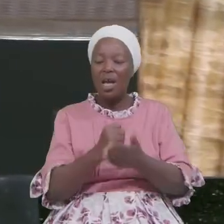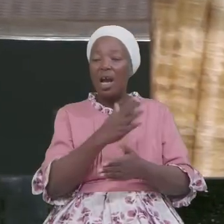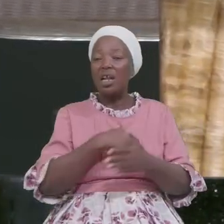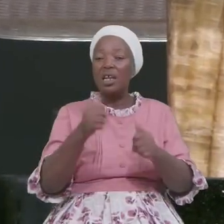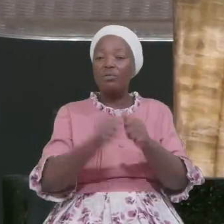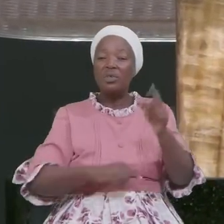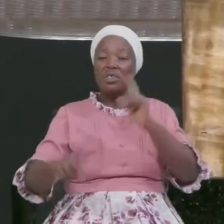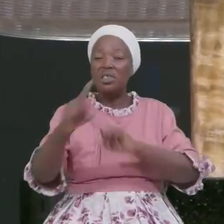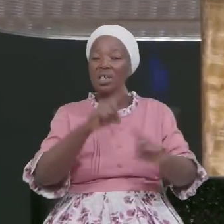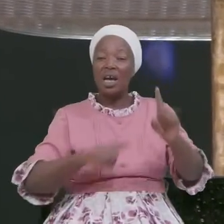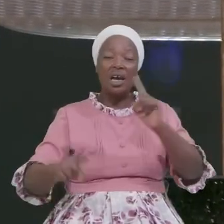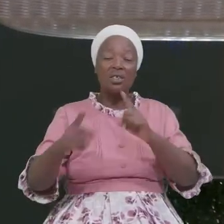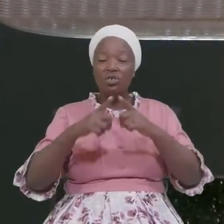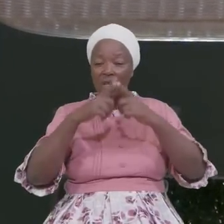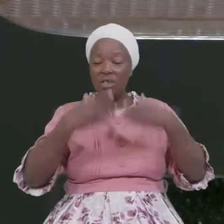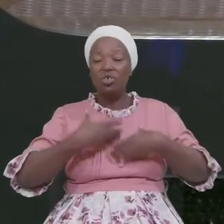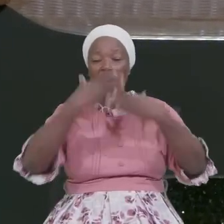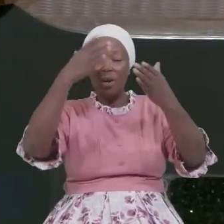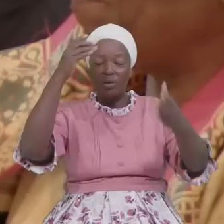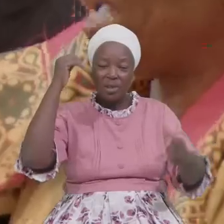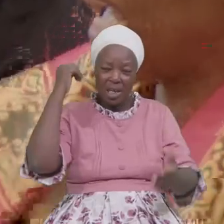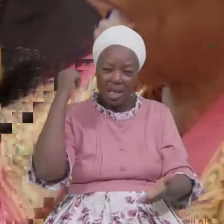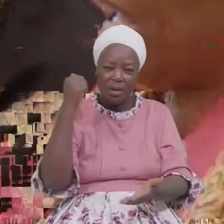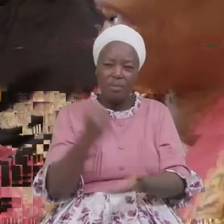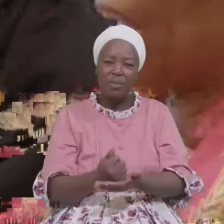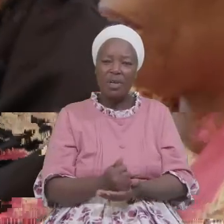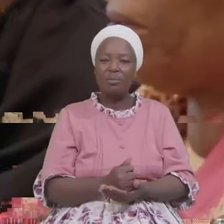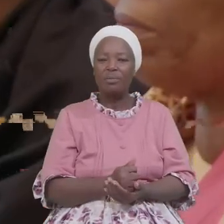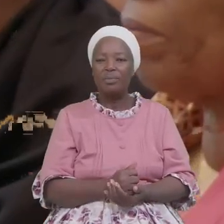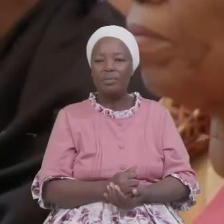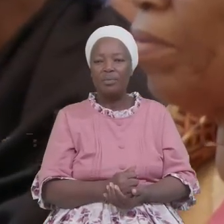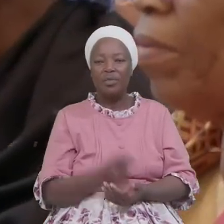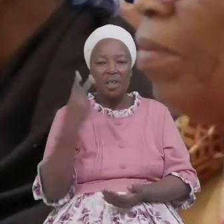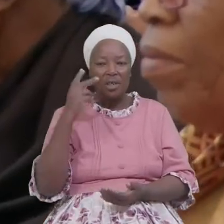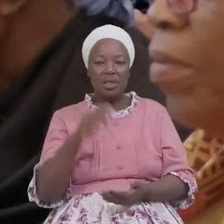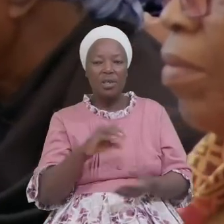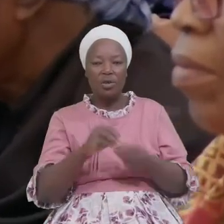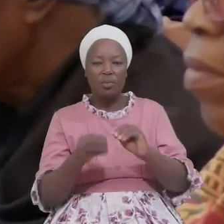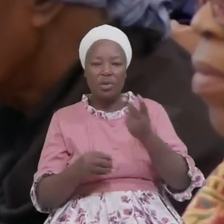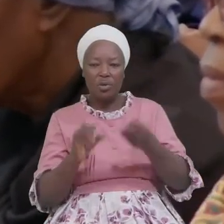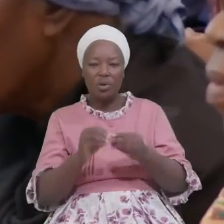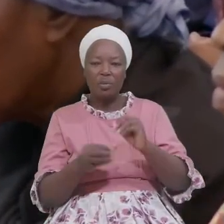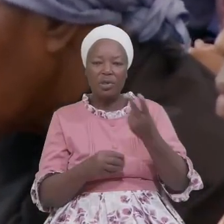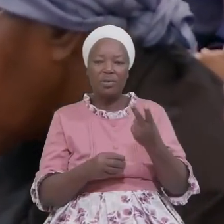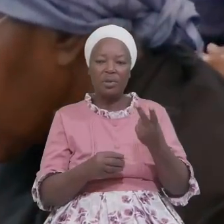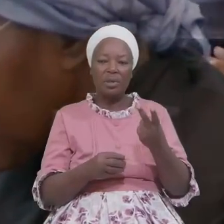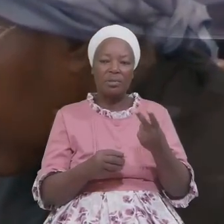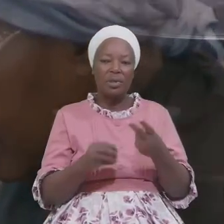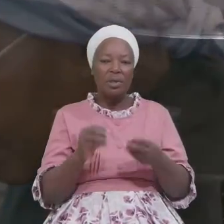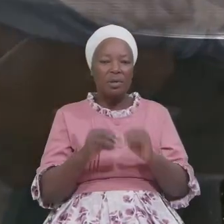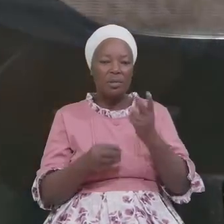gives a global amen. Look at number two here. Number two, we're looking at